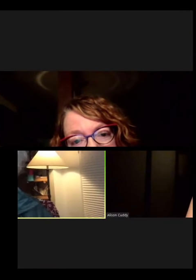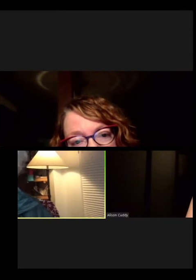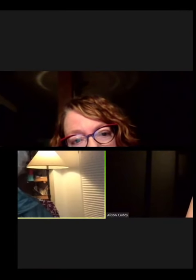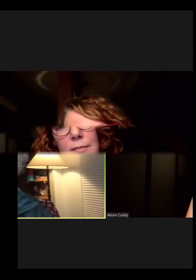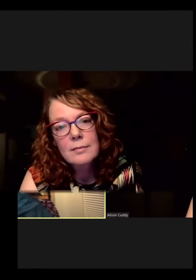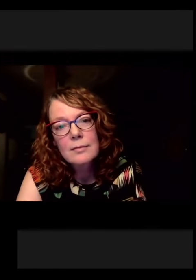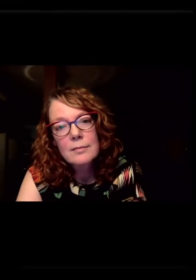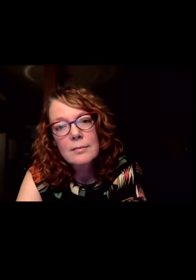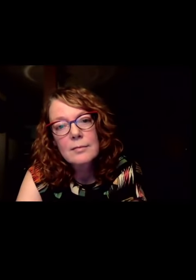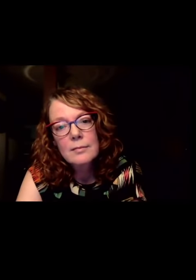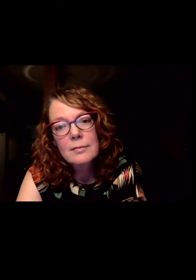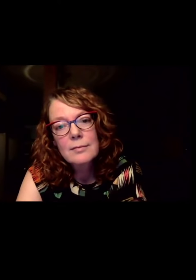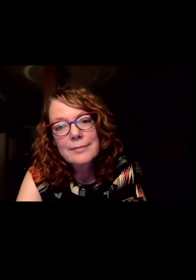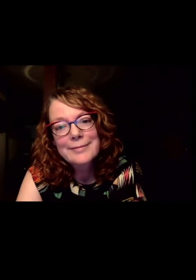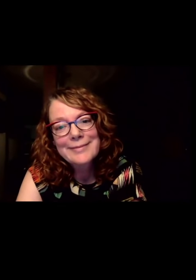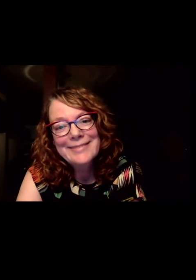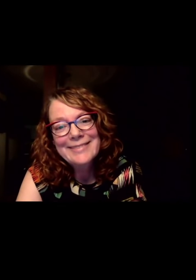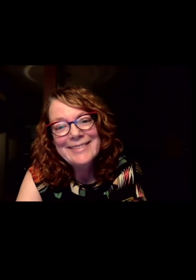saying they wanted to be lesbians.